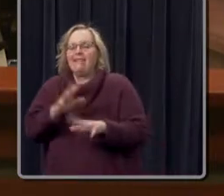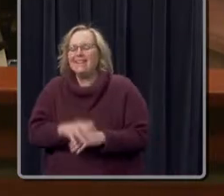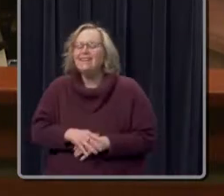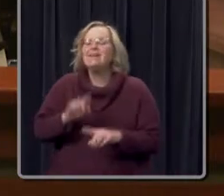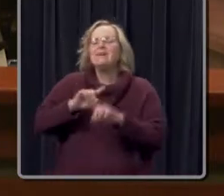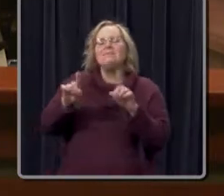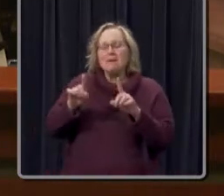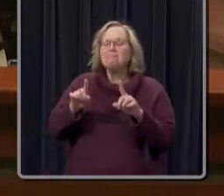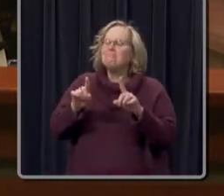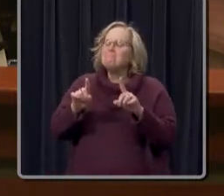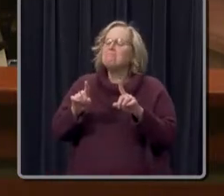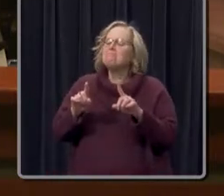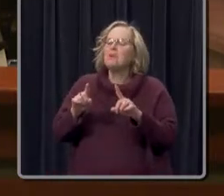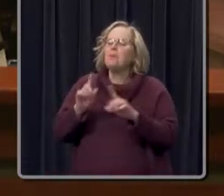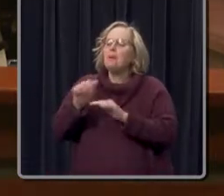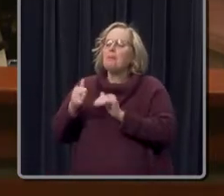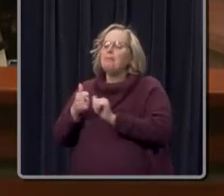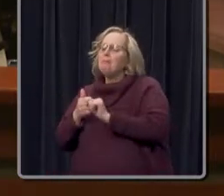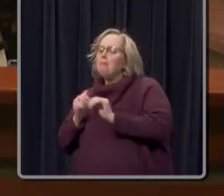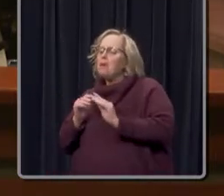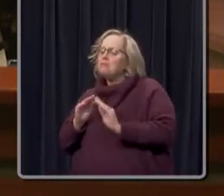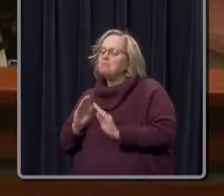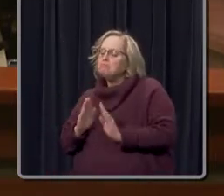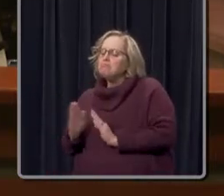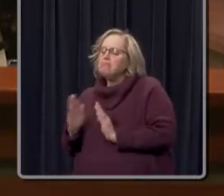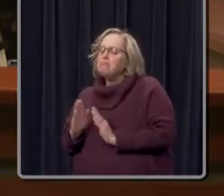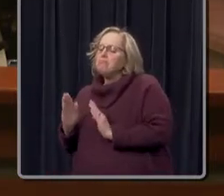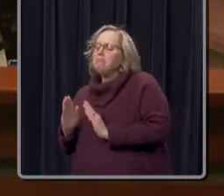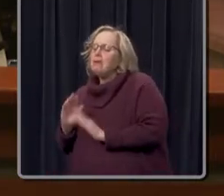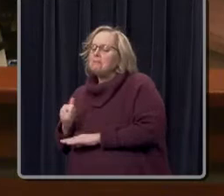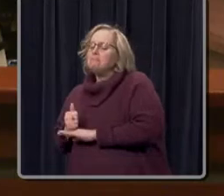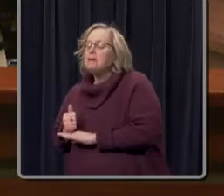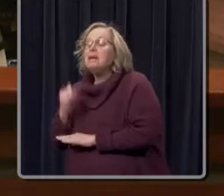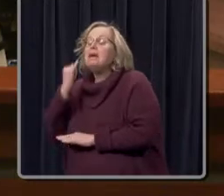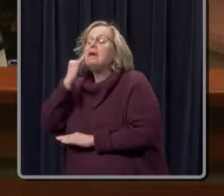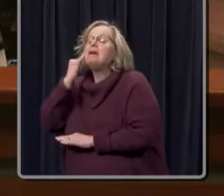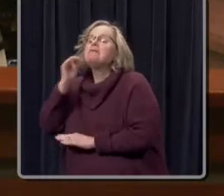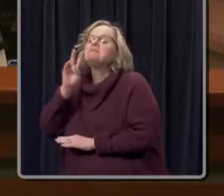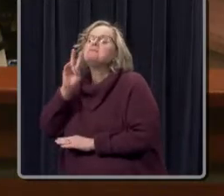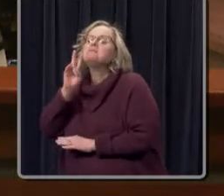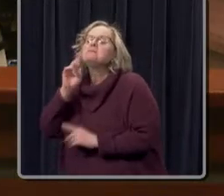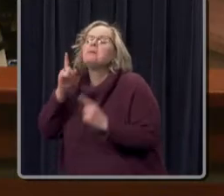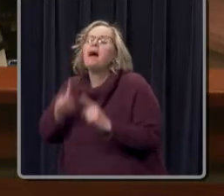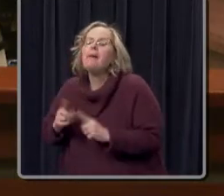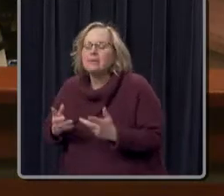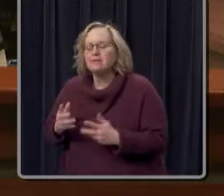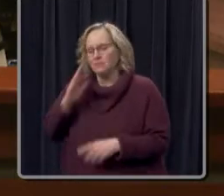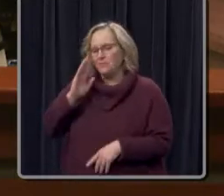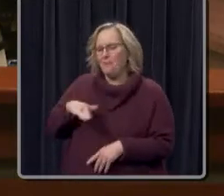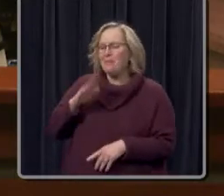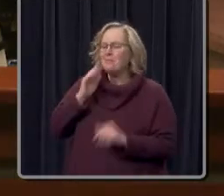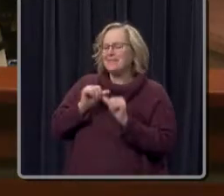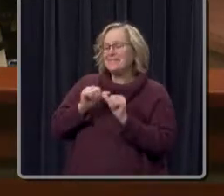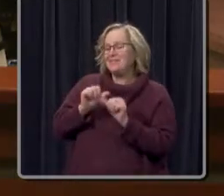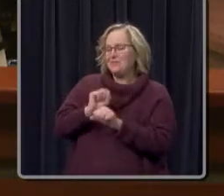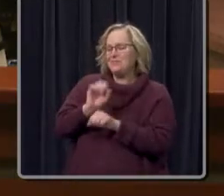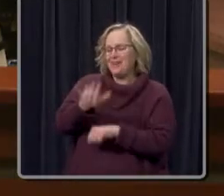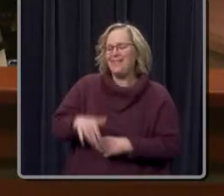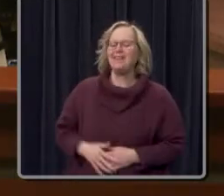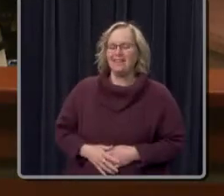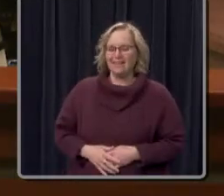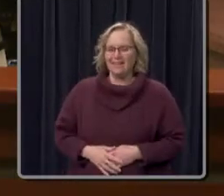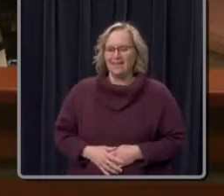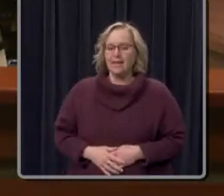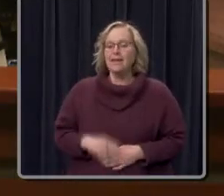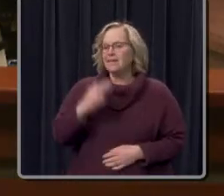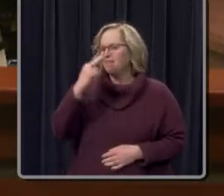working on it. We're working to have plans in place and what have you. So just know that we're continuing to work on that. You know, it's kind